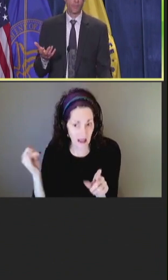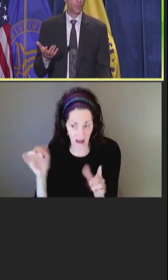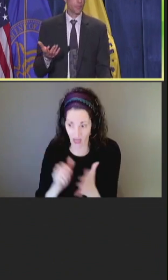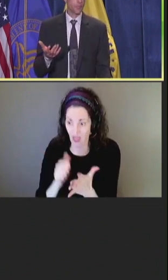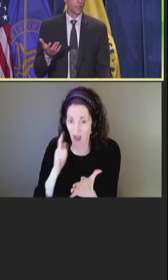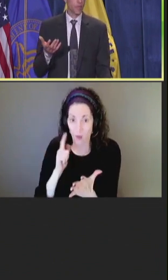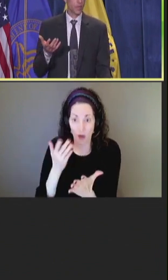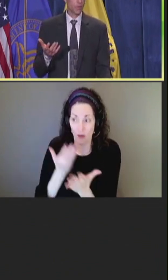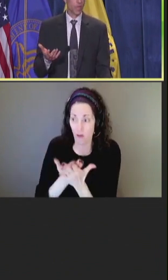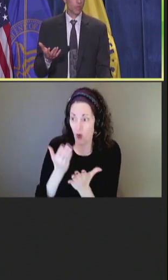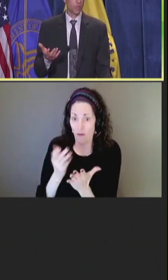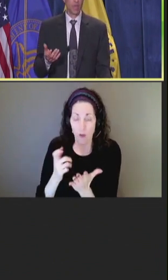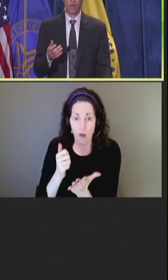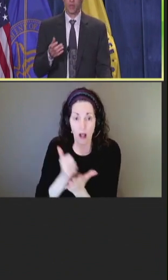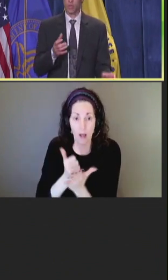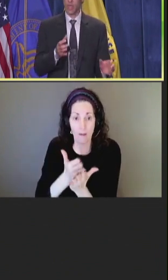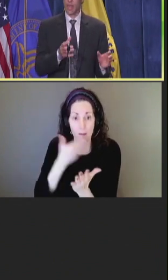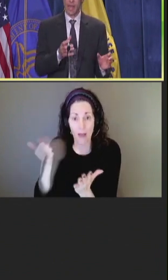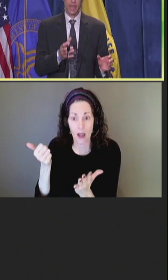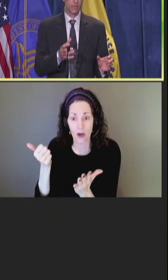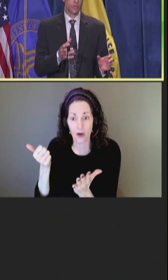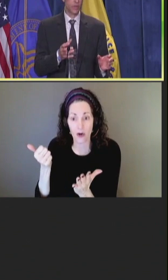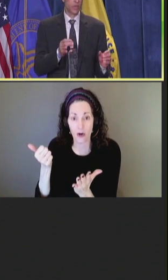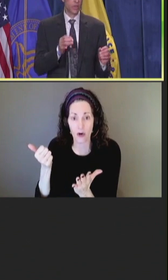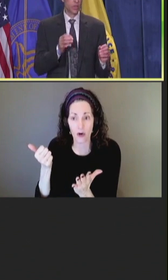evidence, the question would be, are those then